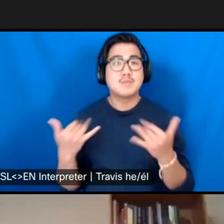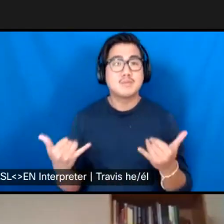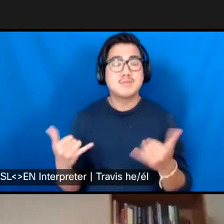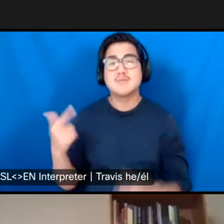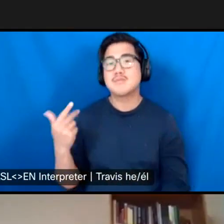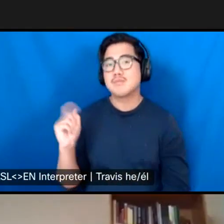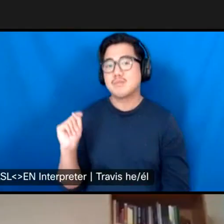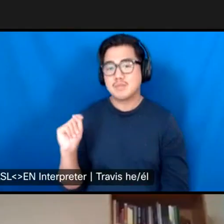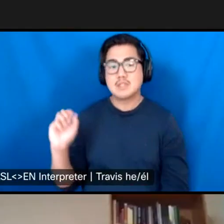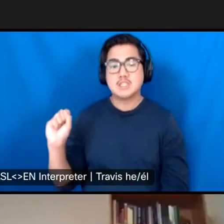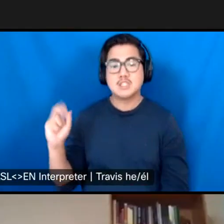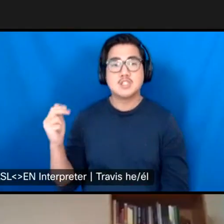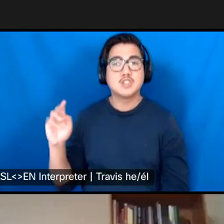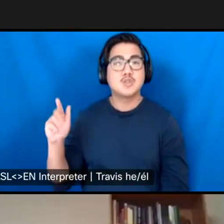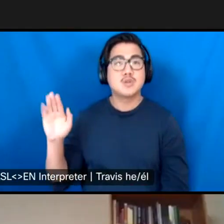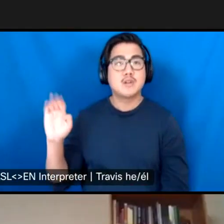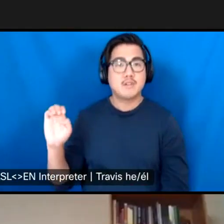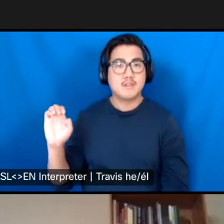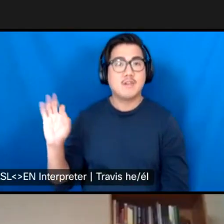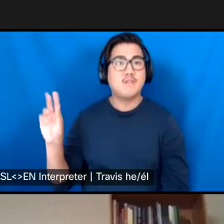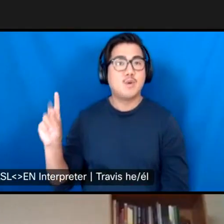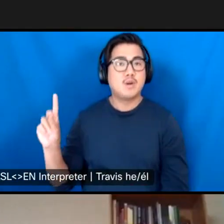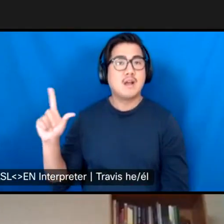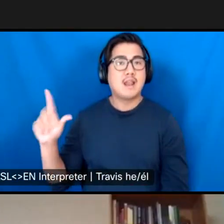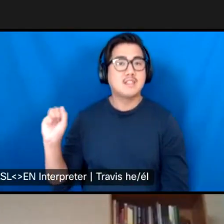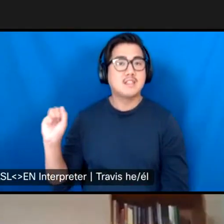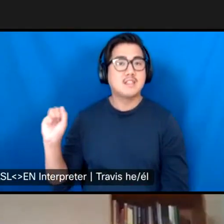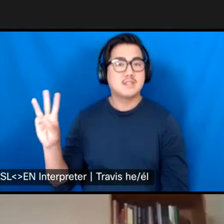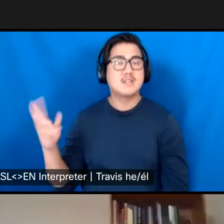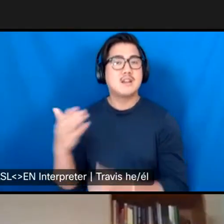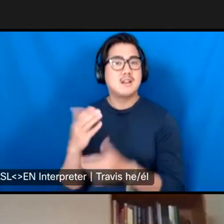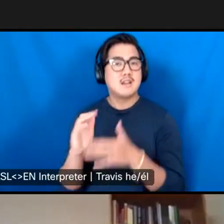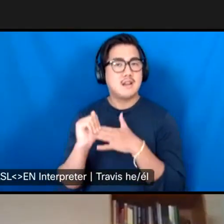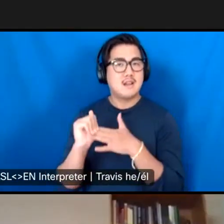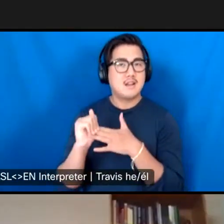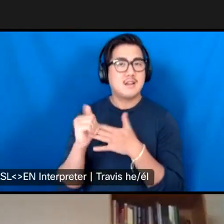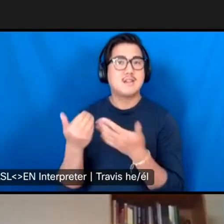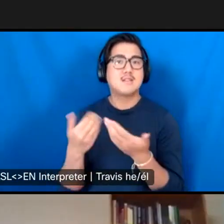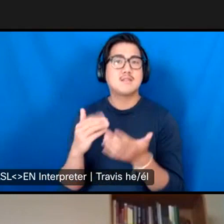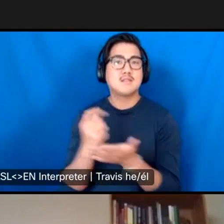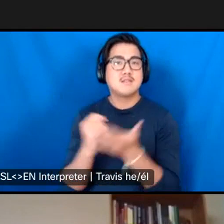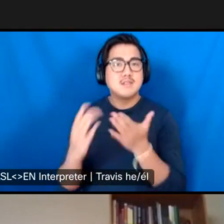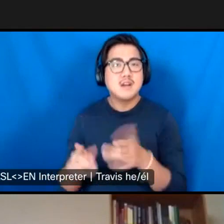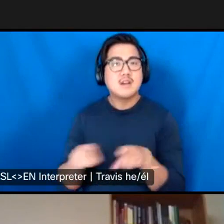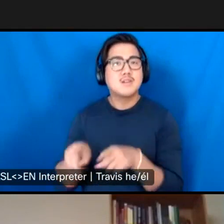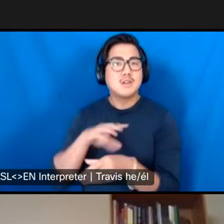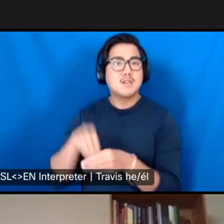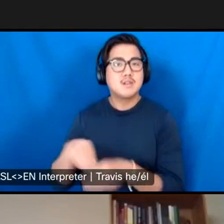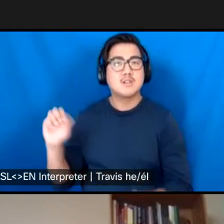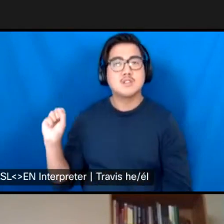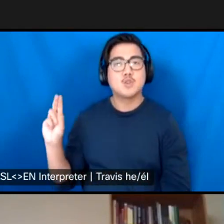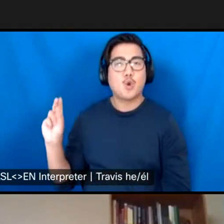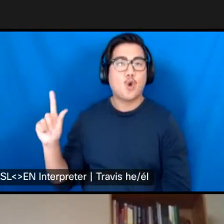have Shaniqua Ford, LCSW, lead therapist and wellness coach at Soulwork Cafe, LLC,